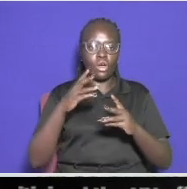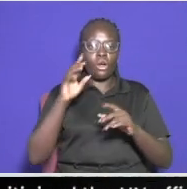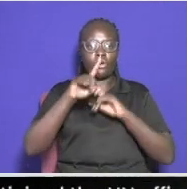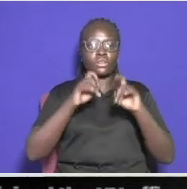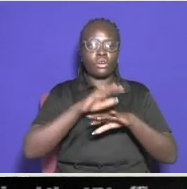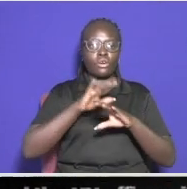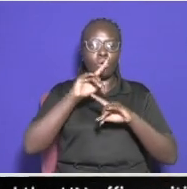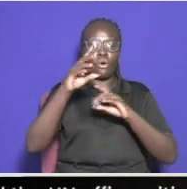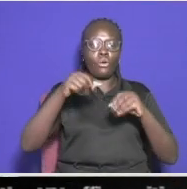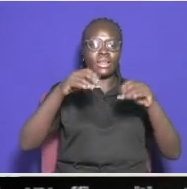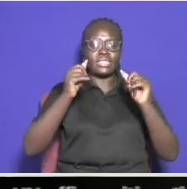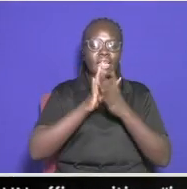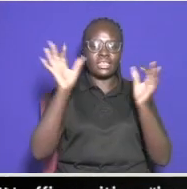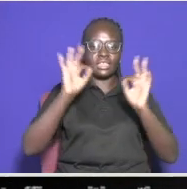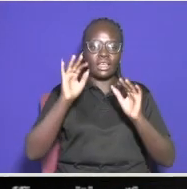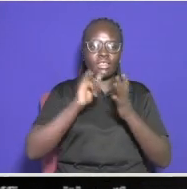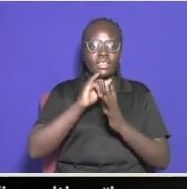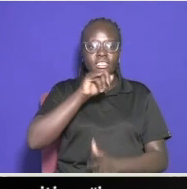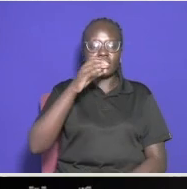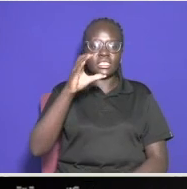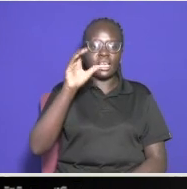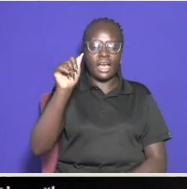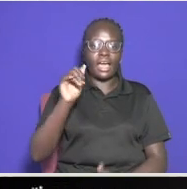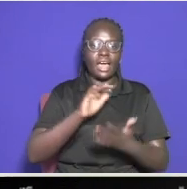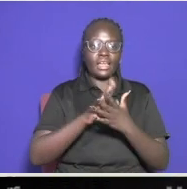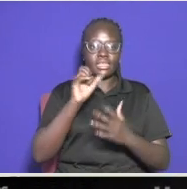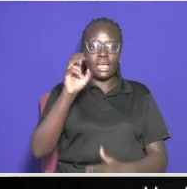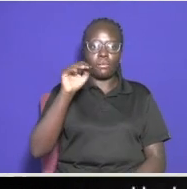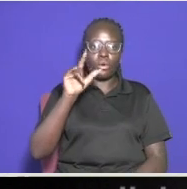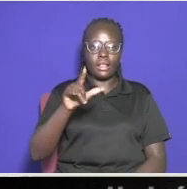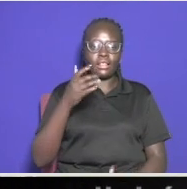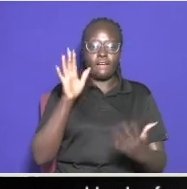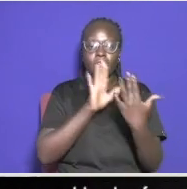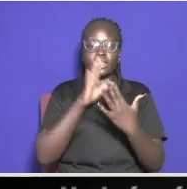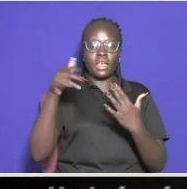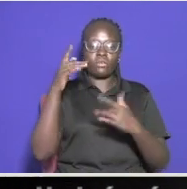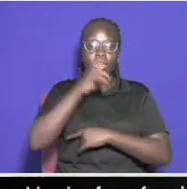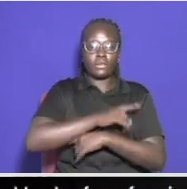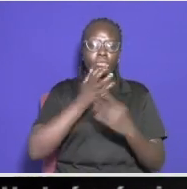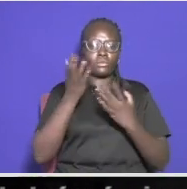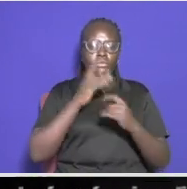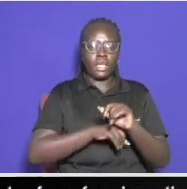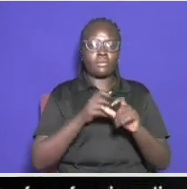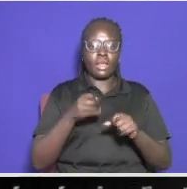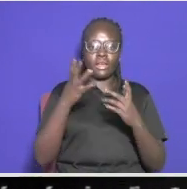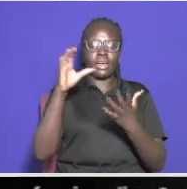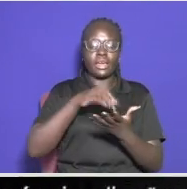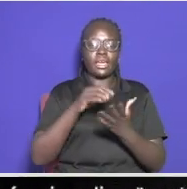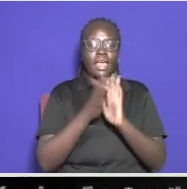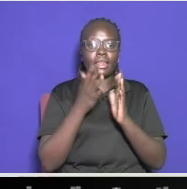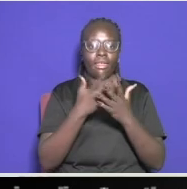that Jessica and Samuel also face in their day-to-day business as they deliver cakes and pastries to different